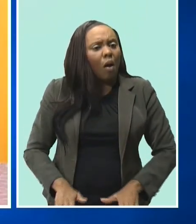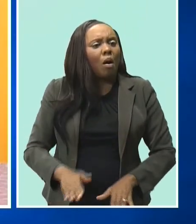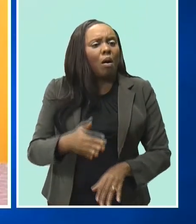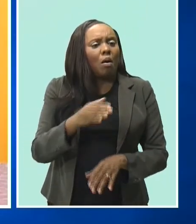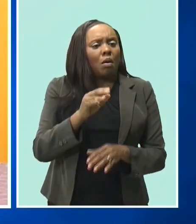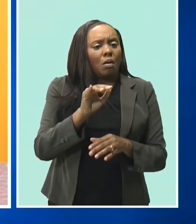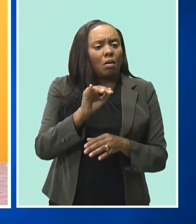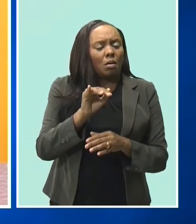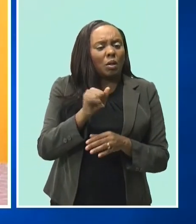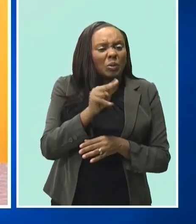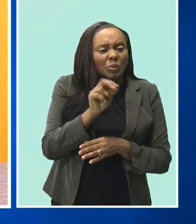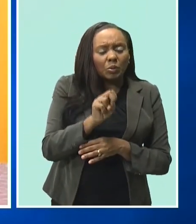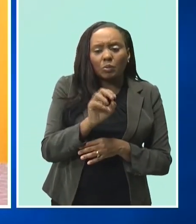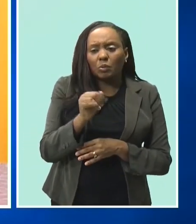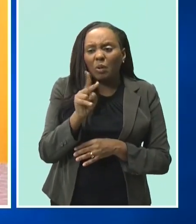The house might not have any